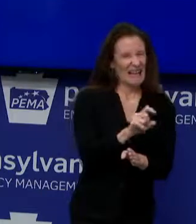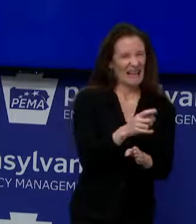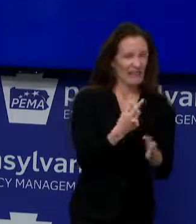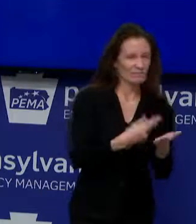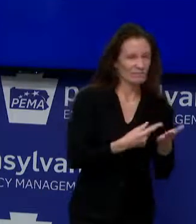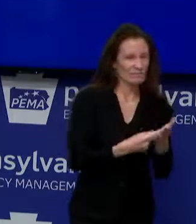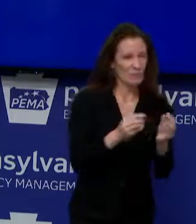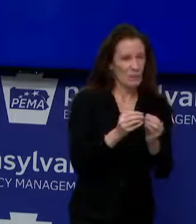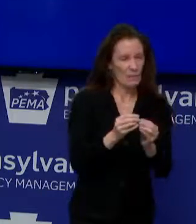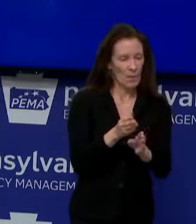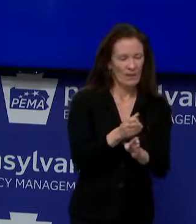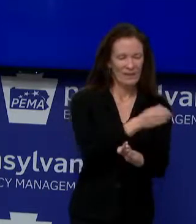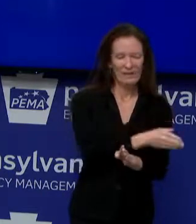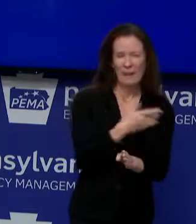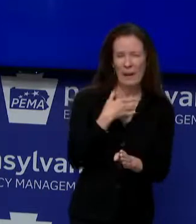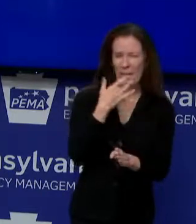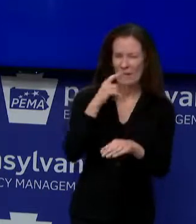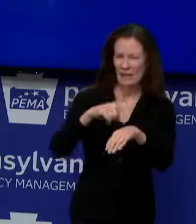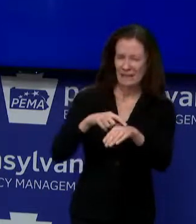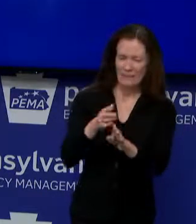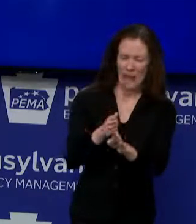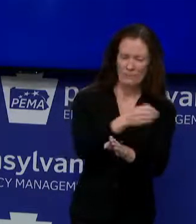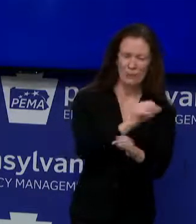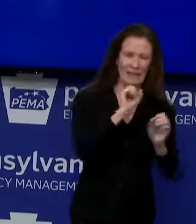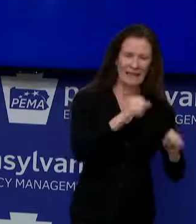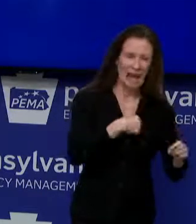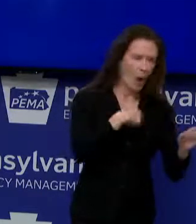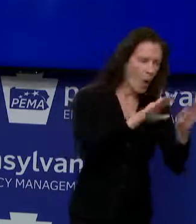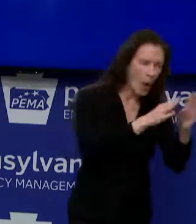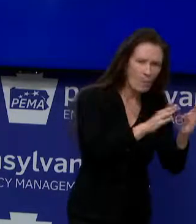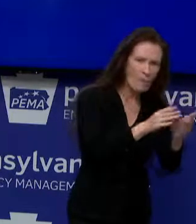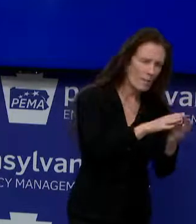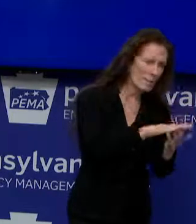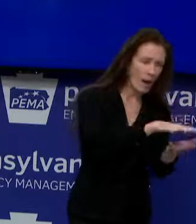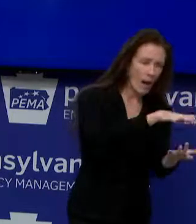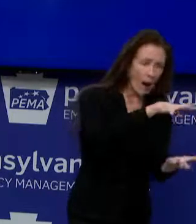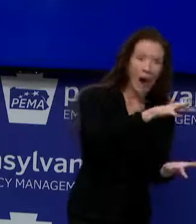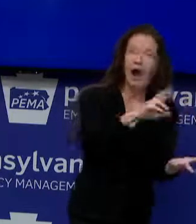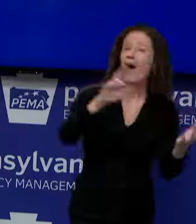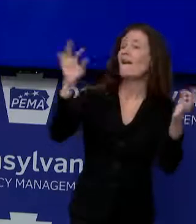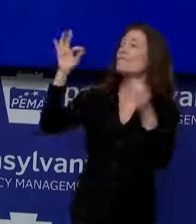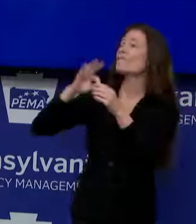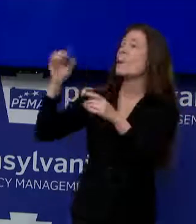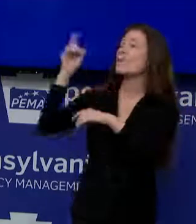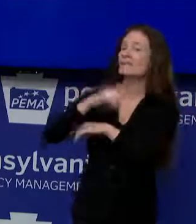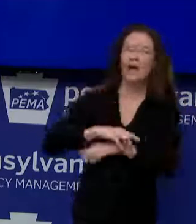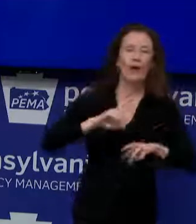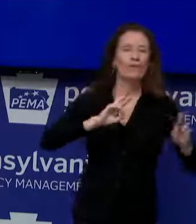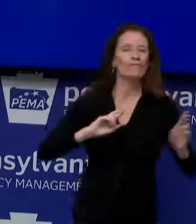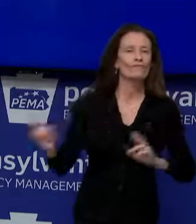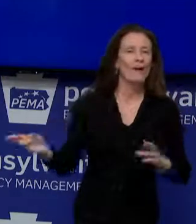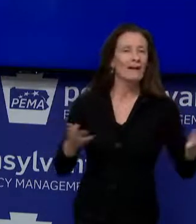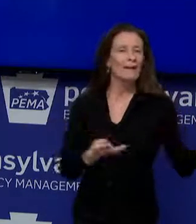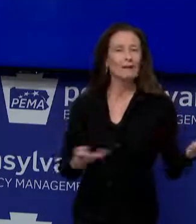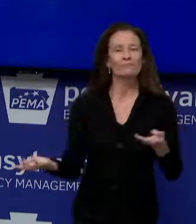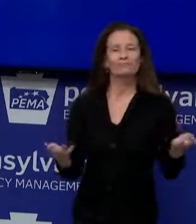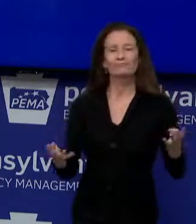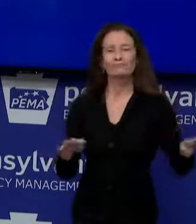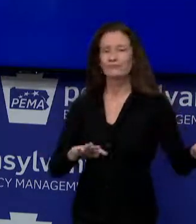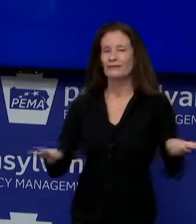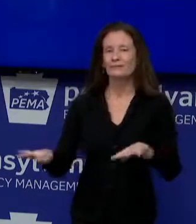count the ballots and do it in a more timely basis. I think it's interesting right now in Georgia, I think they have a 2-week pre-canvassing period.